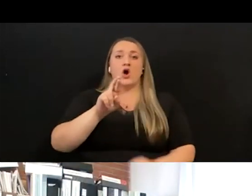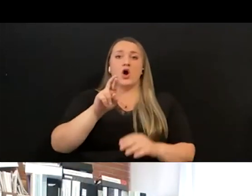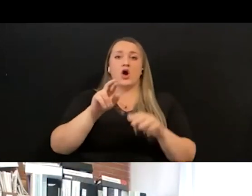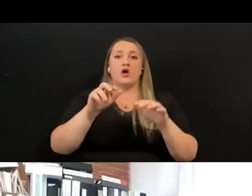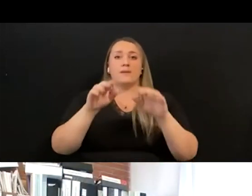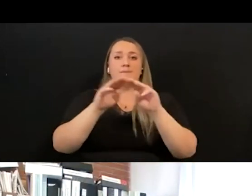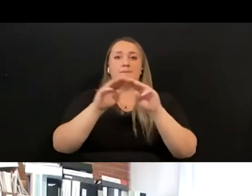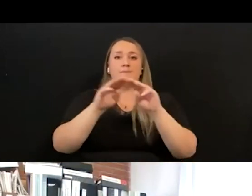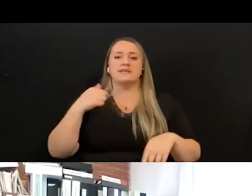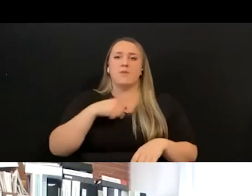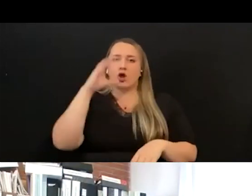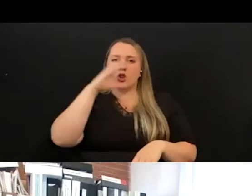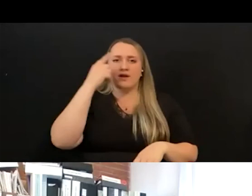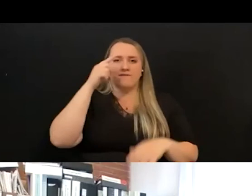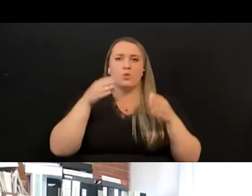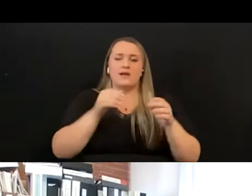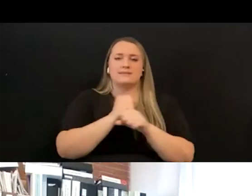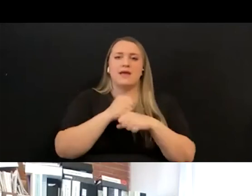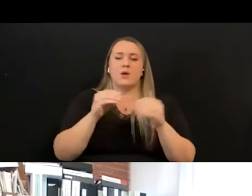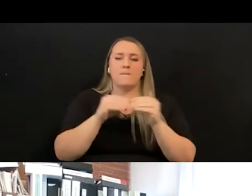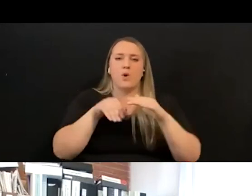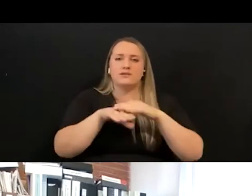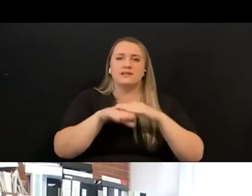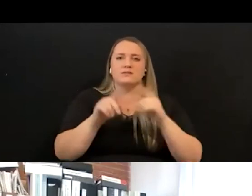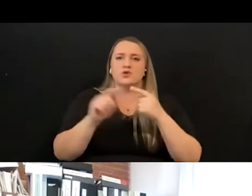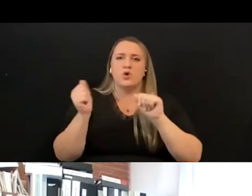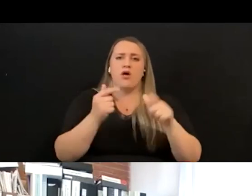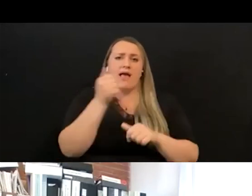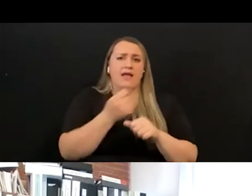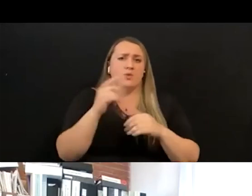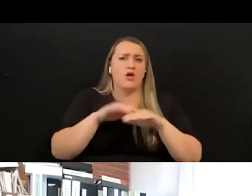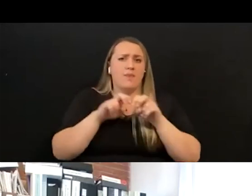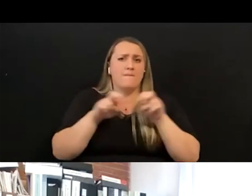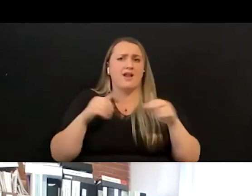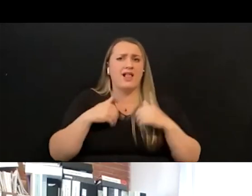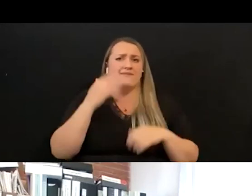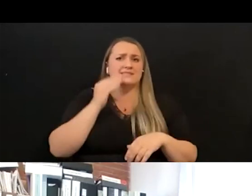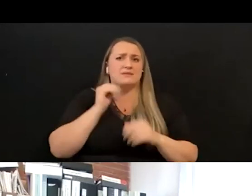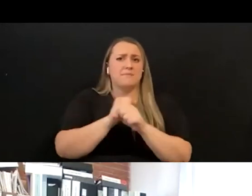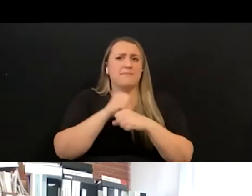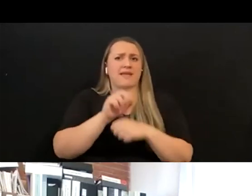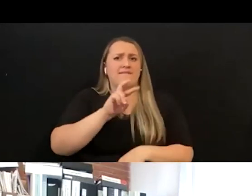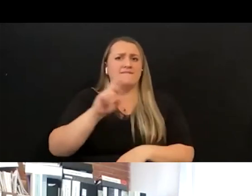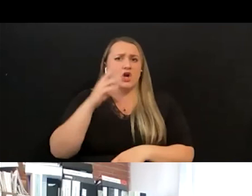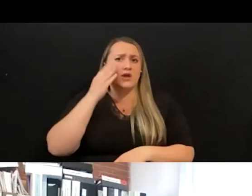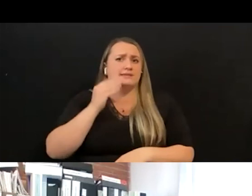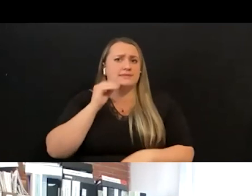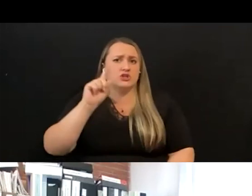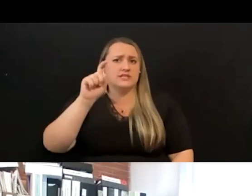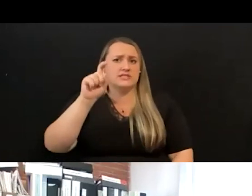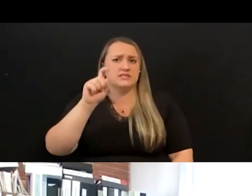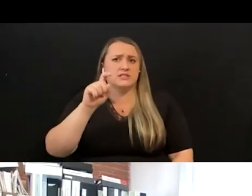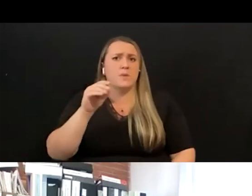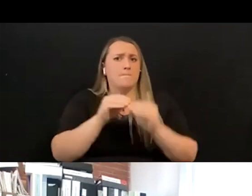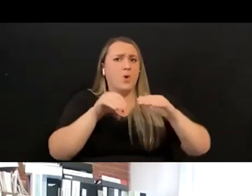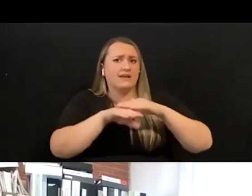for ways to make it more accessible to all. Does anyone on the panel have experience making a VR experience more